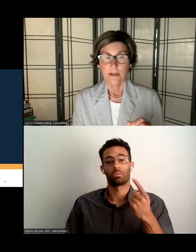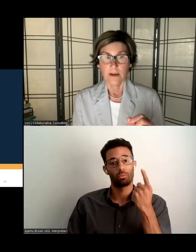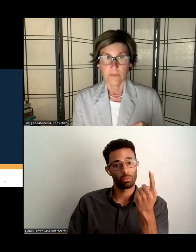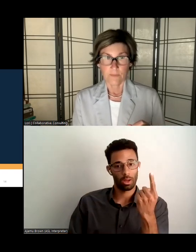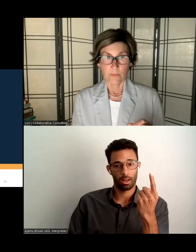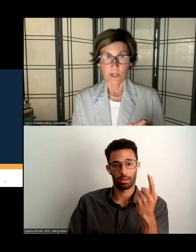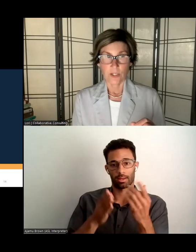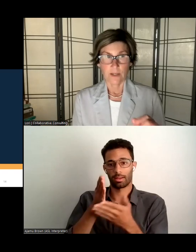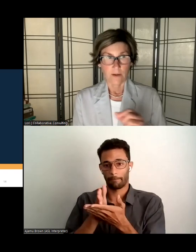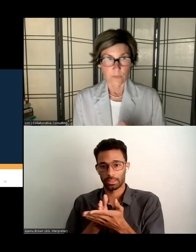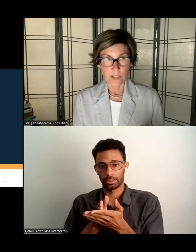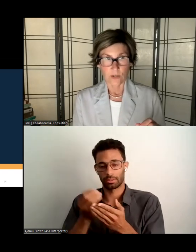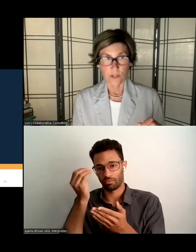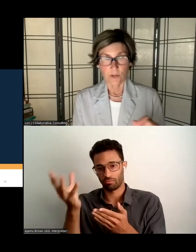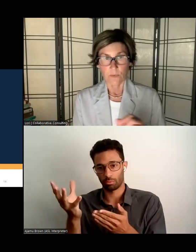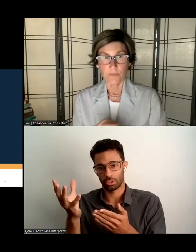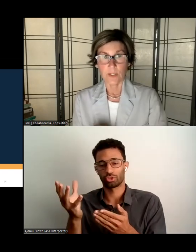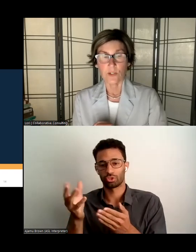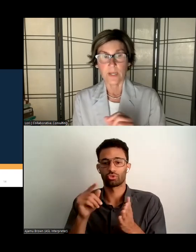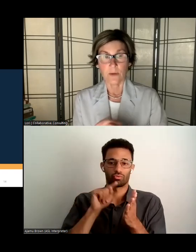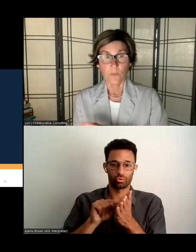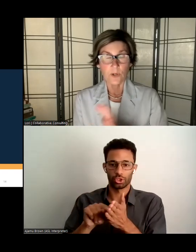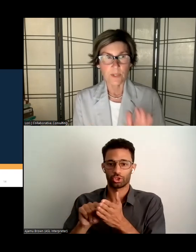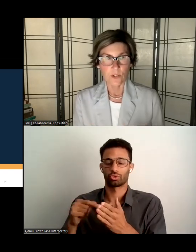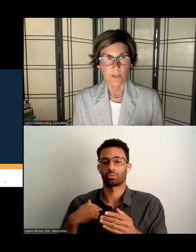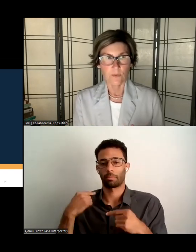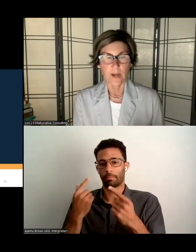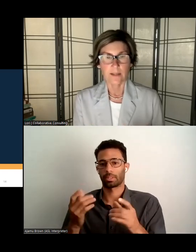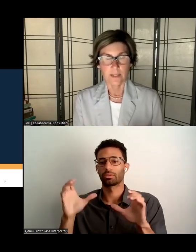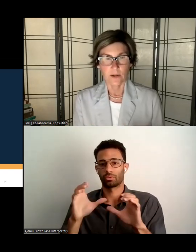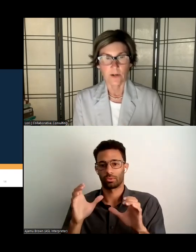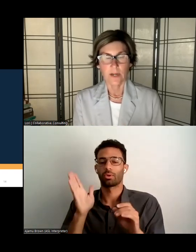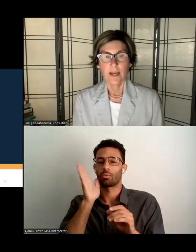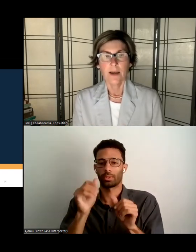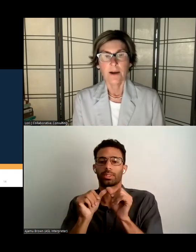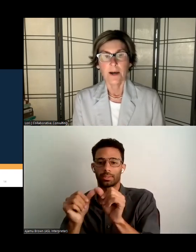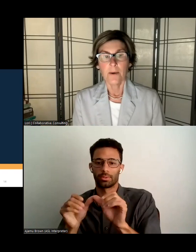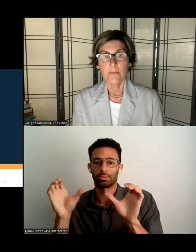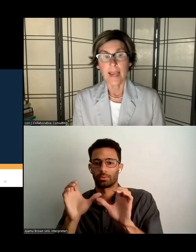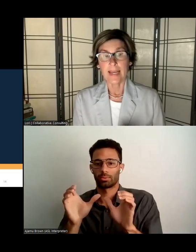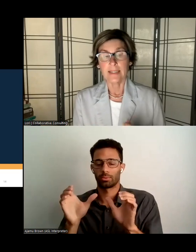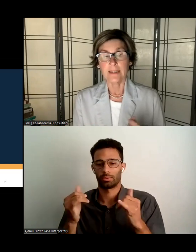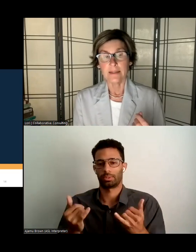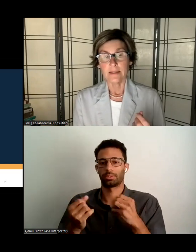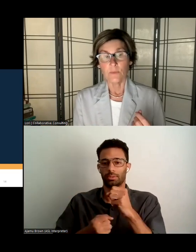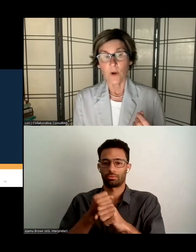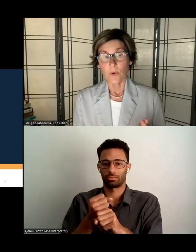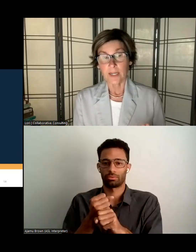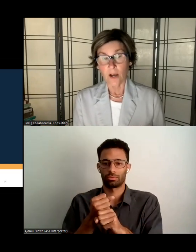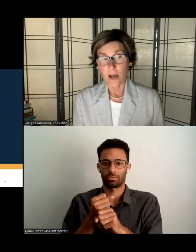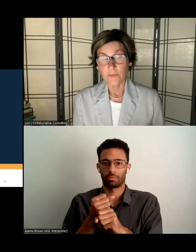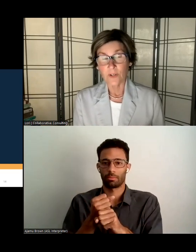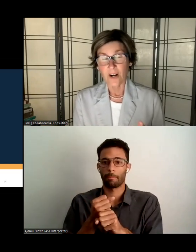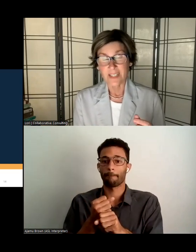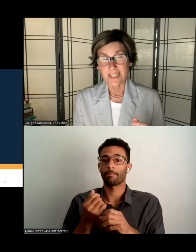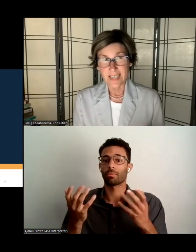piece of information, of research that we've been doing and will be doing throughout the year. And what we're